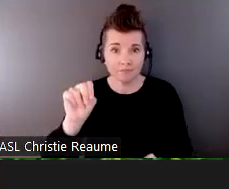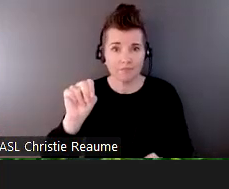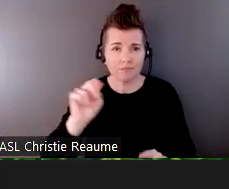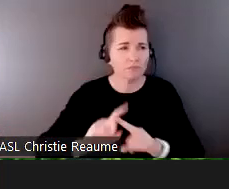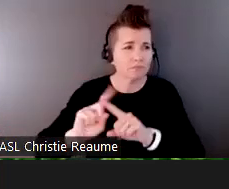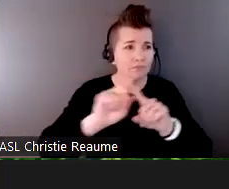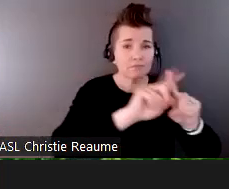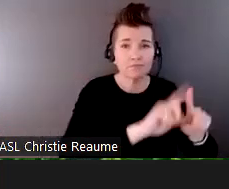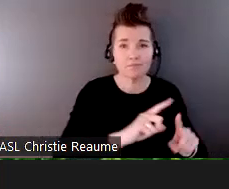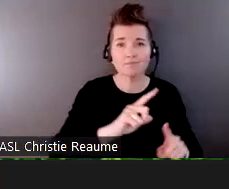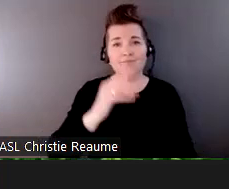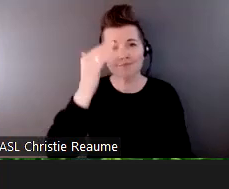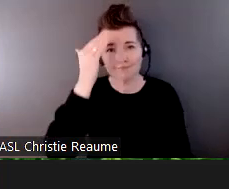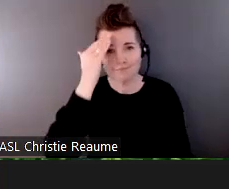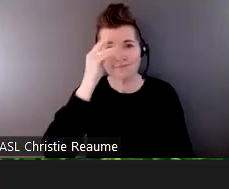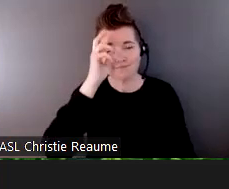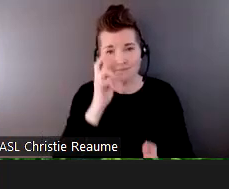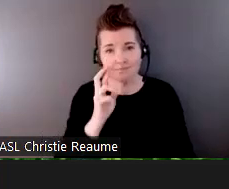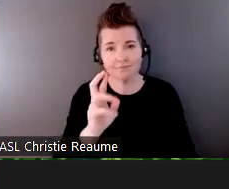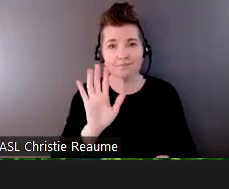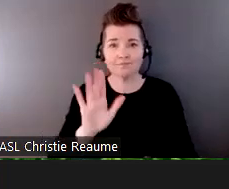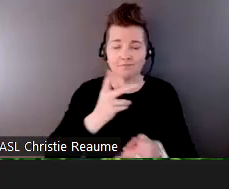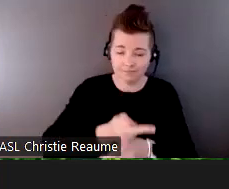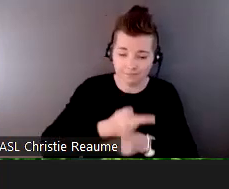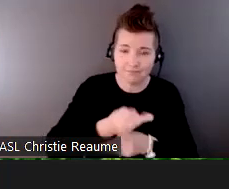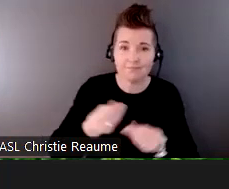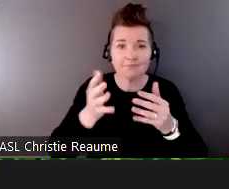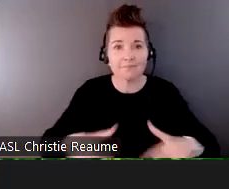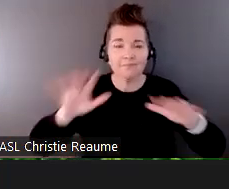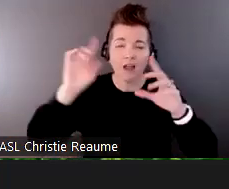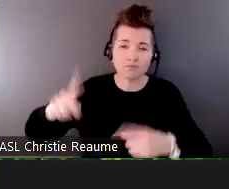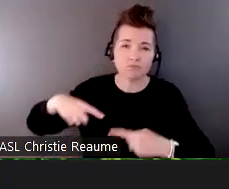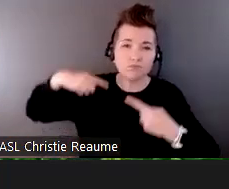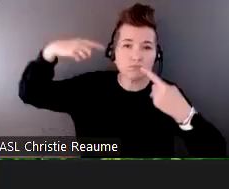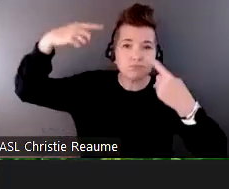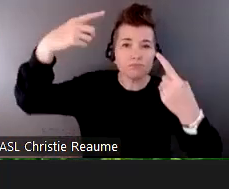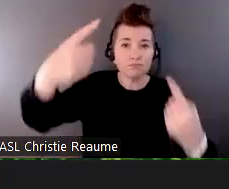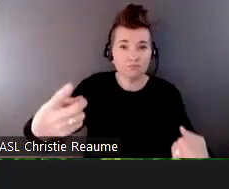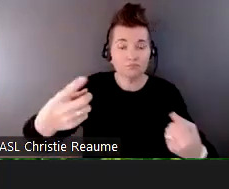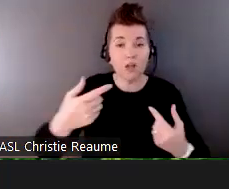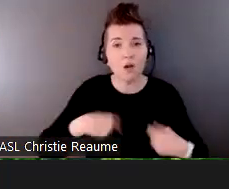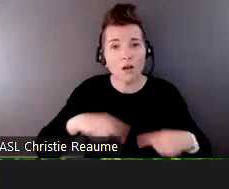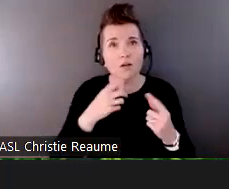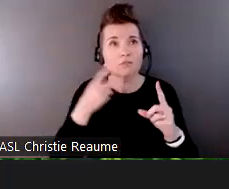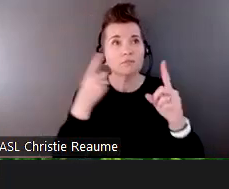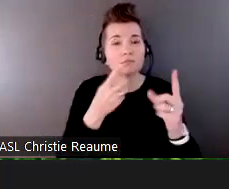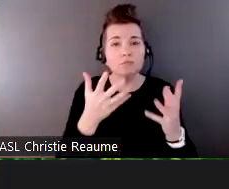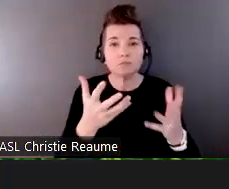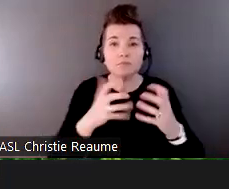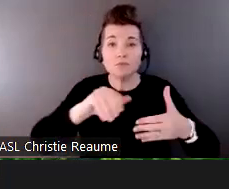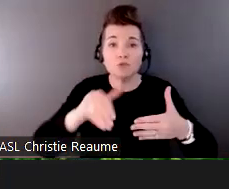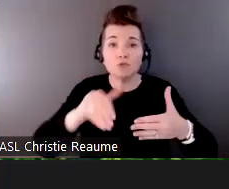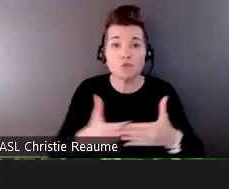stewardship of this land throughout the ages we seek a new relationship with the original peoples of this